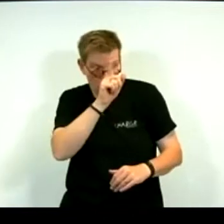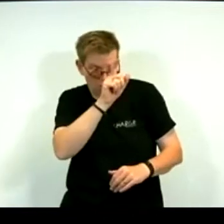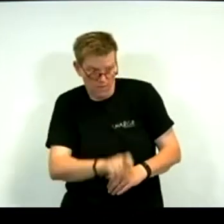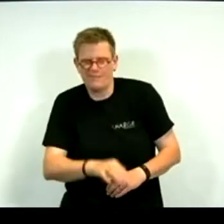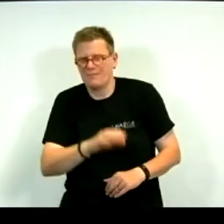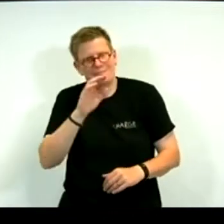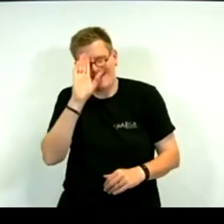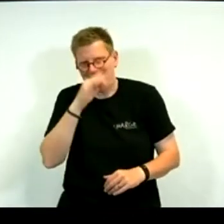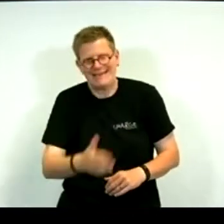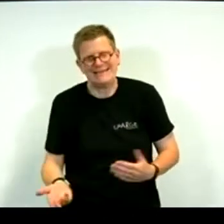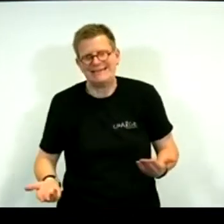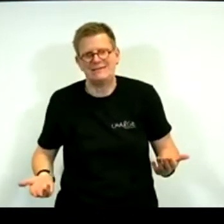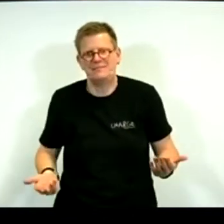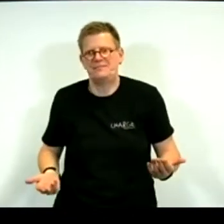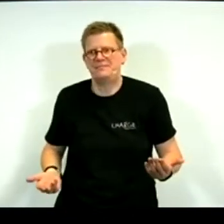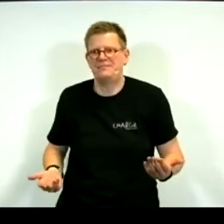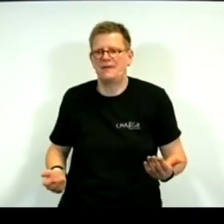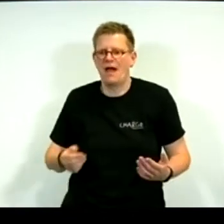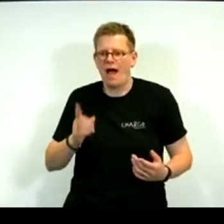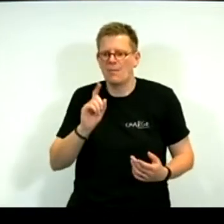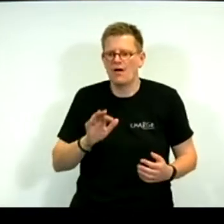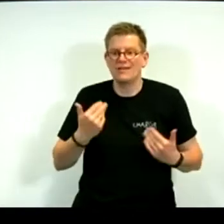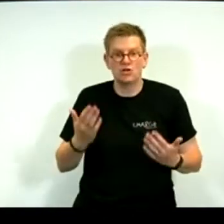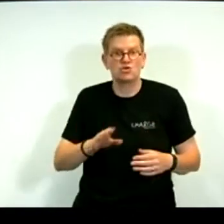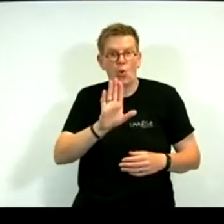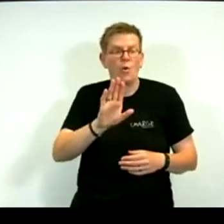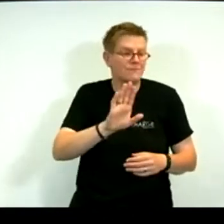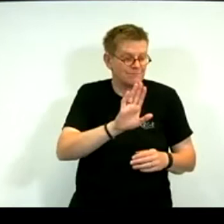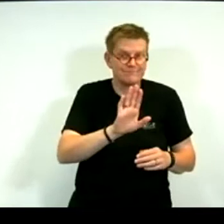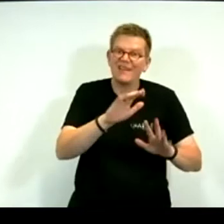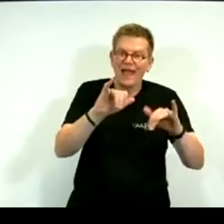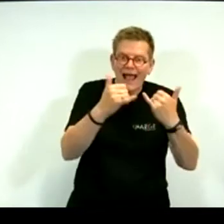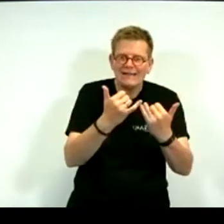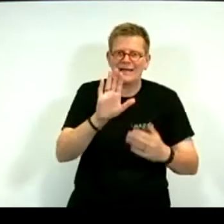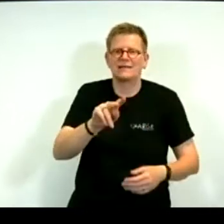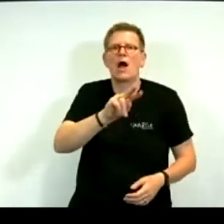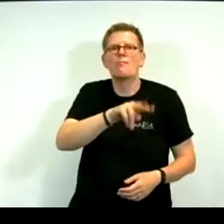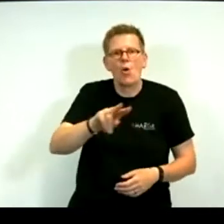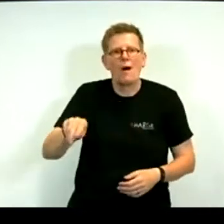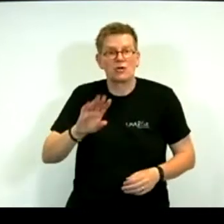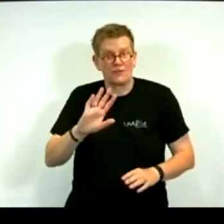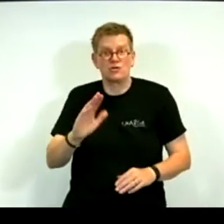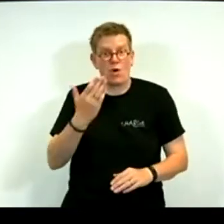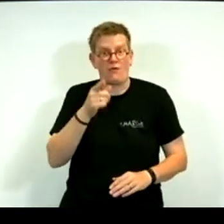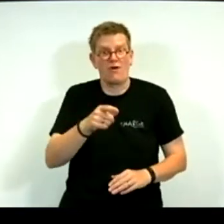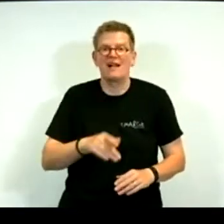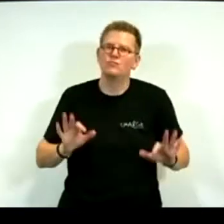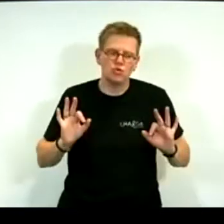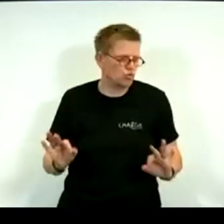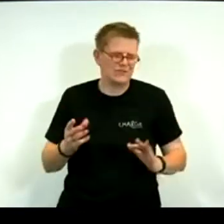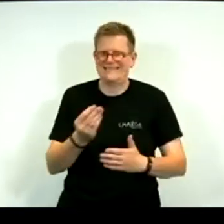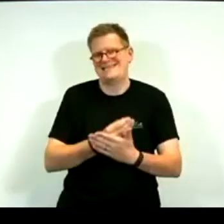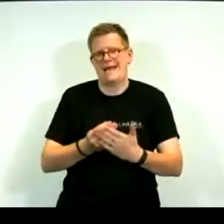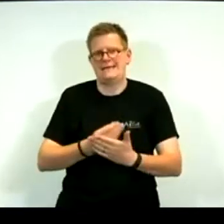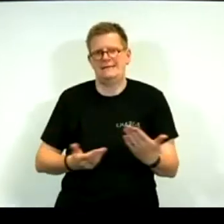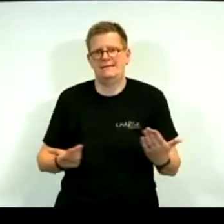fact you've observed this and really noticed it is a good sign, because it means you're really